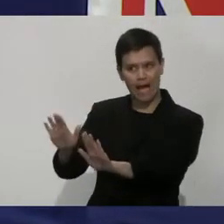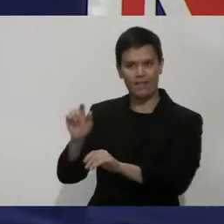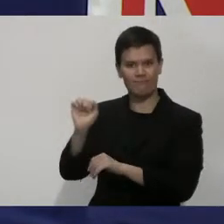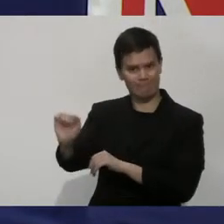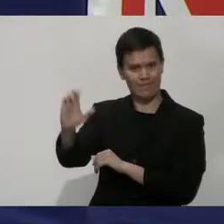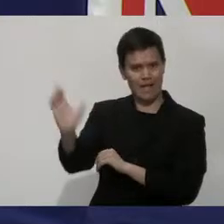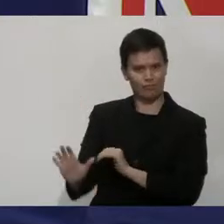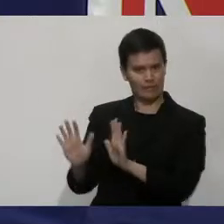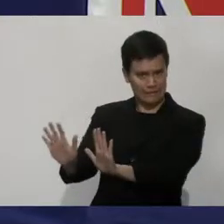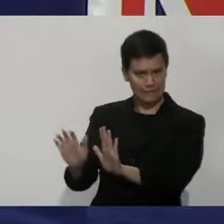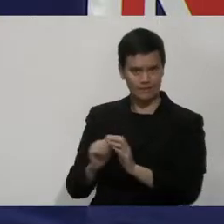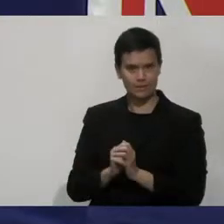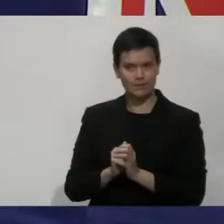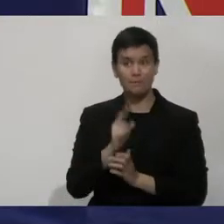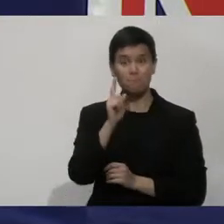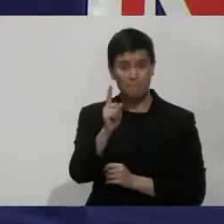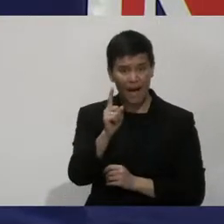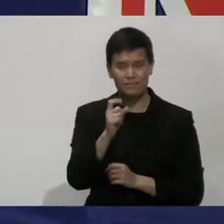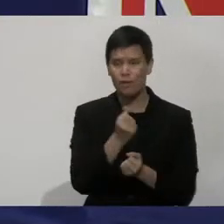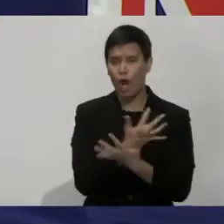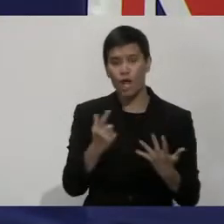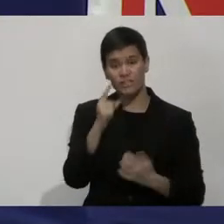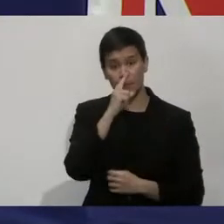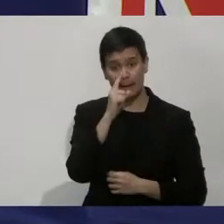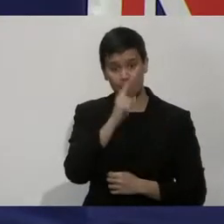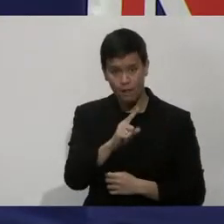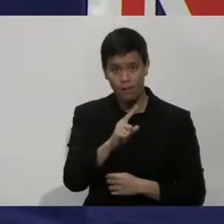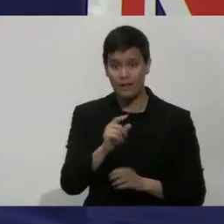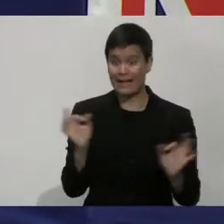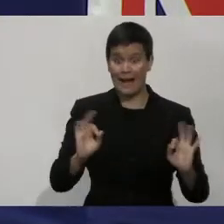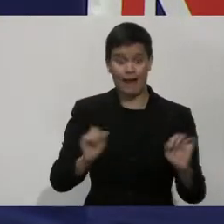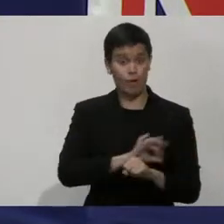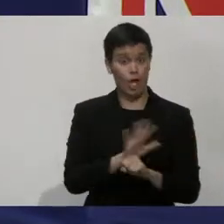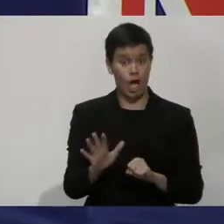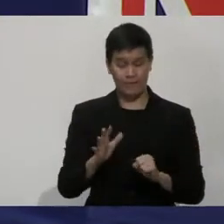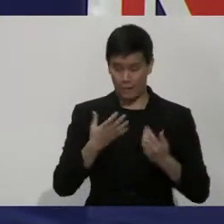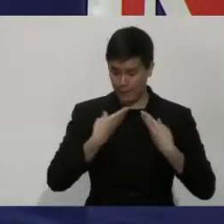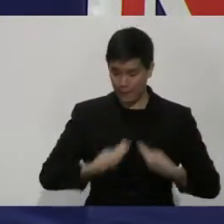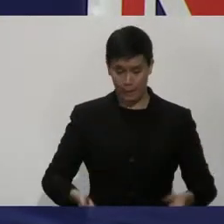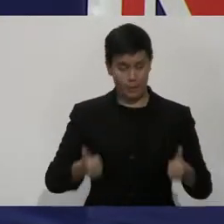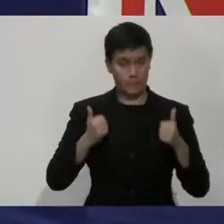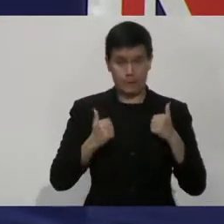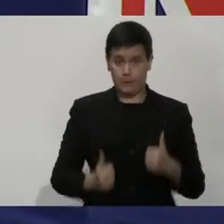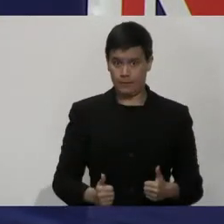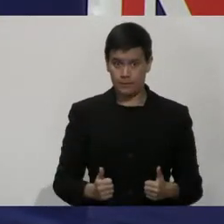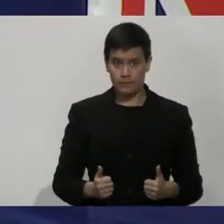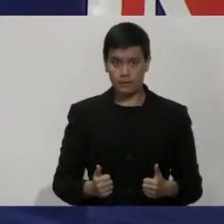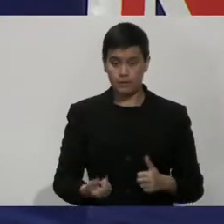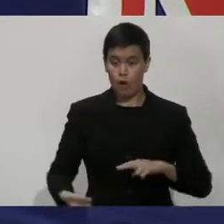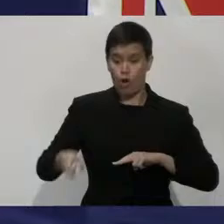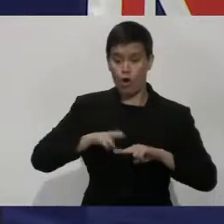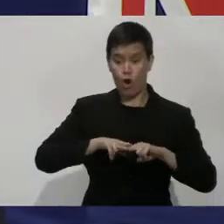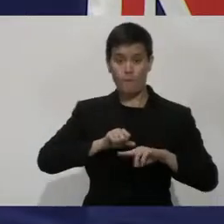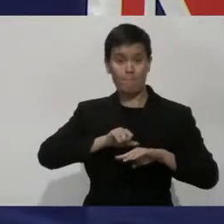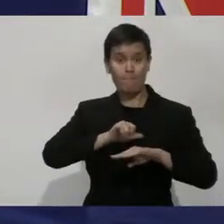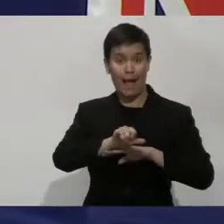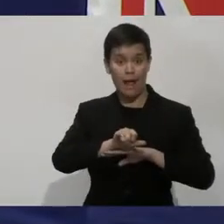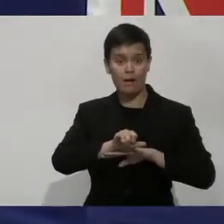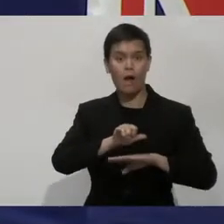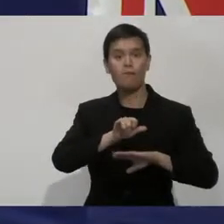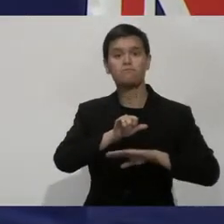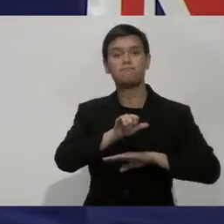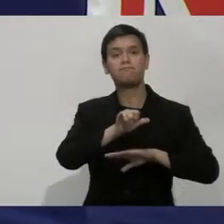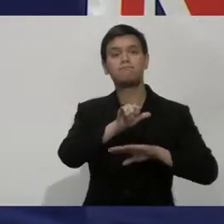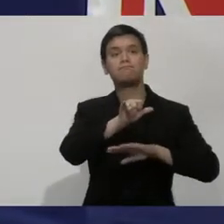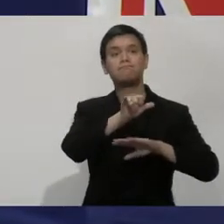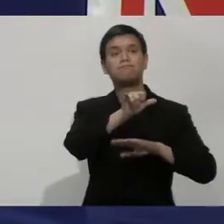miss some people who are early in an infection, and it wouldn't preclude still needing to have them in quarantine for 14 days or managed isolation